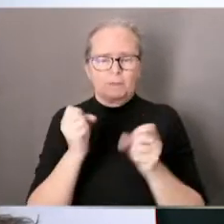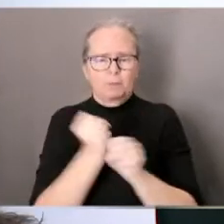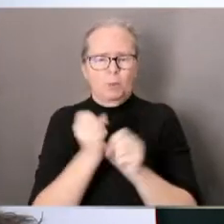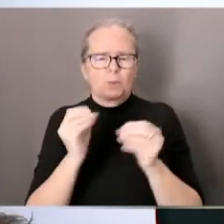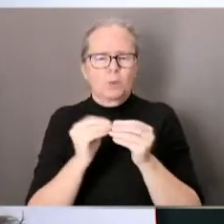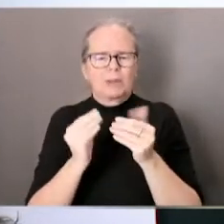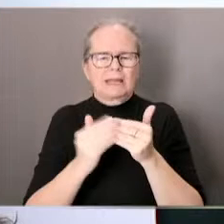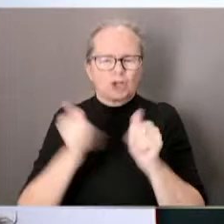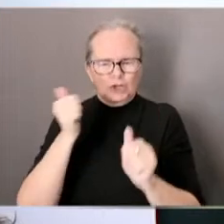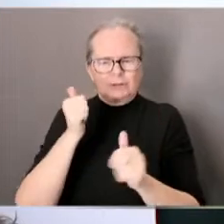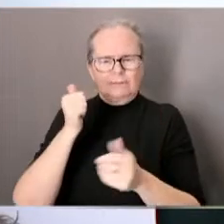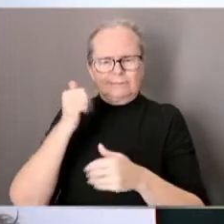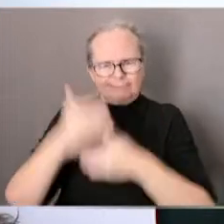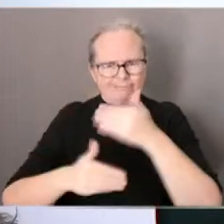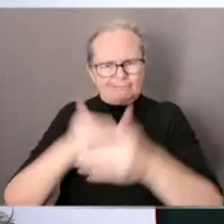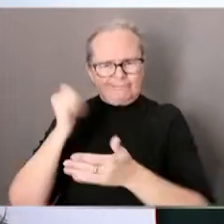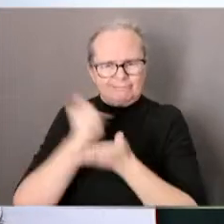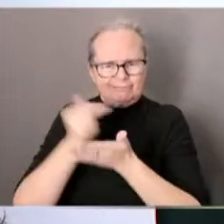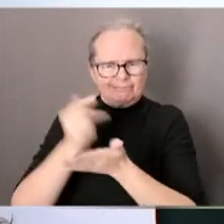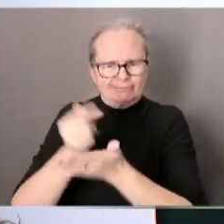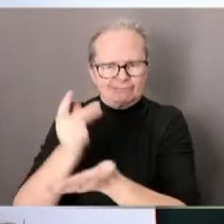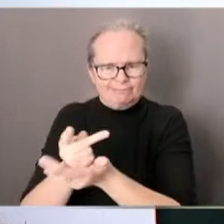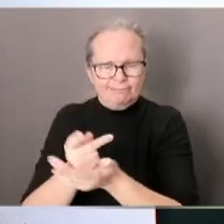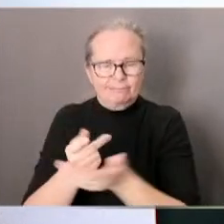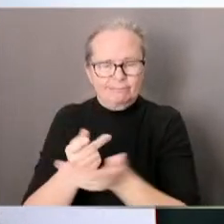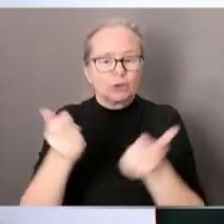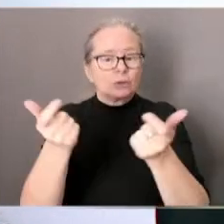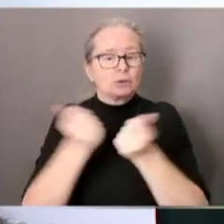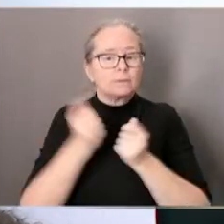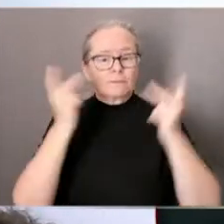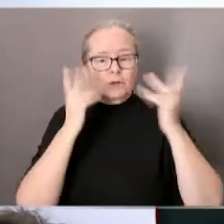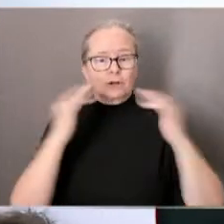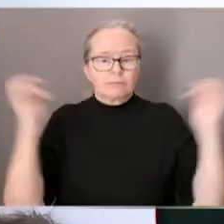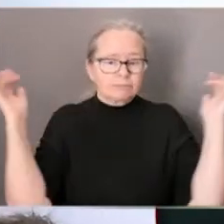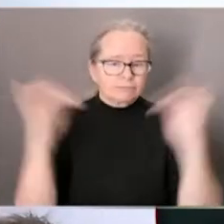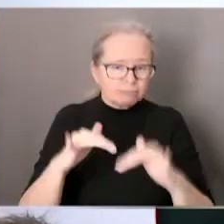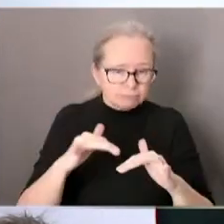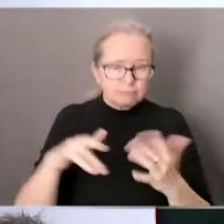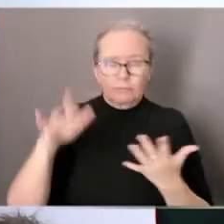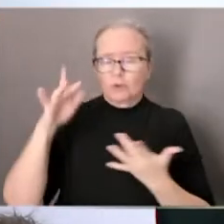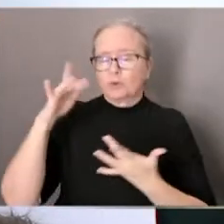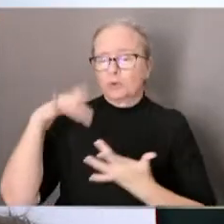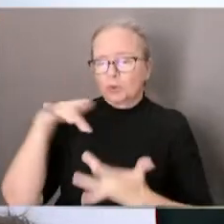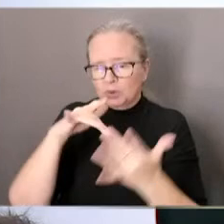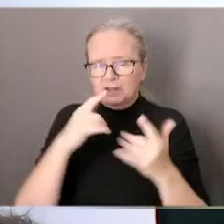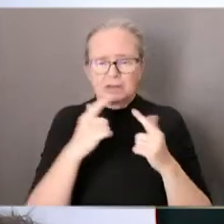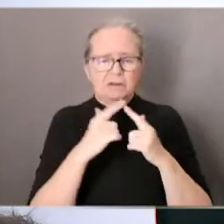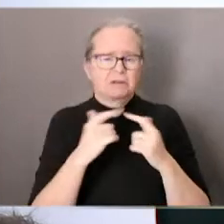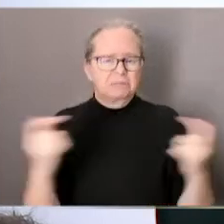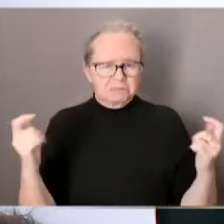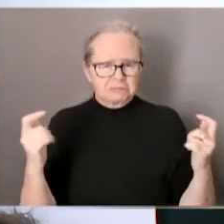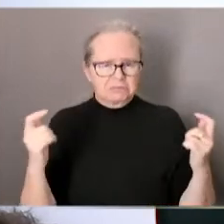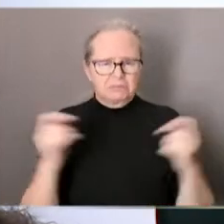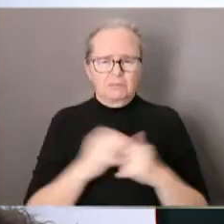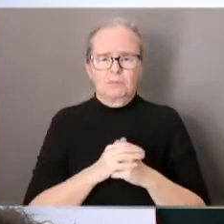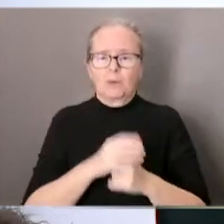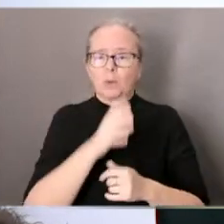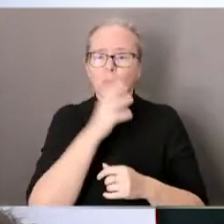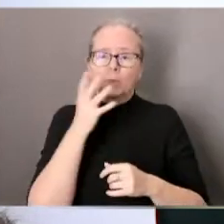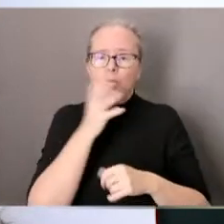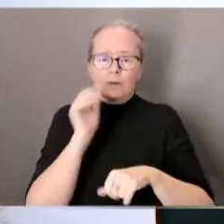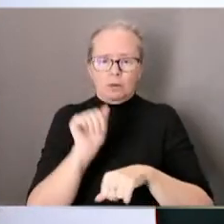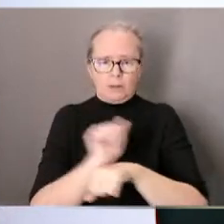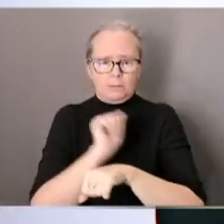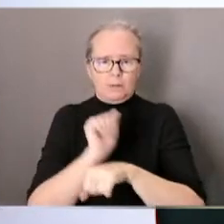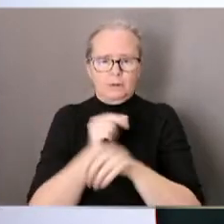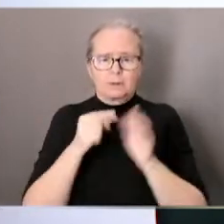business supports rural albertus represents 18 percent of our population while accounting for 41 percent